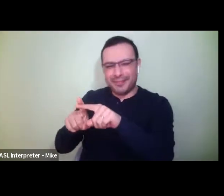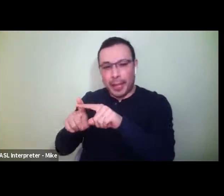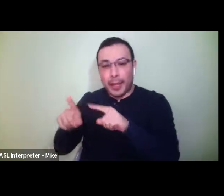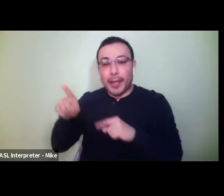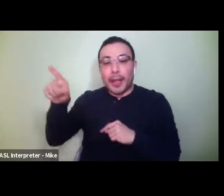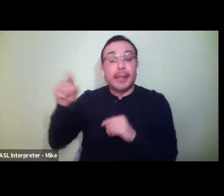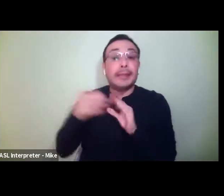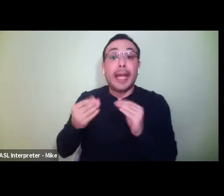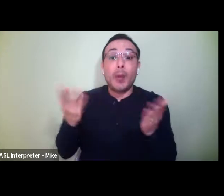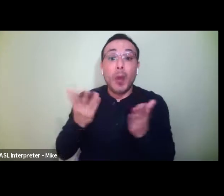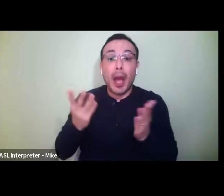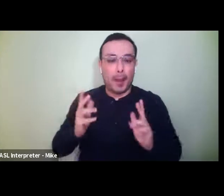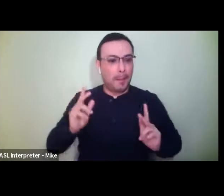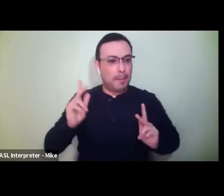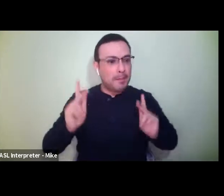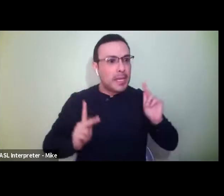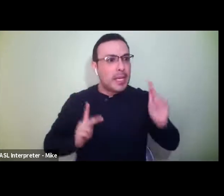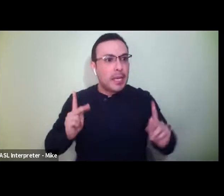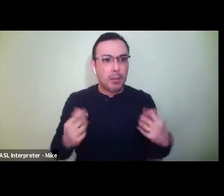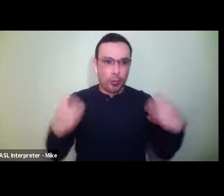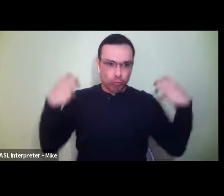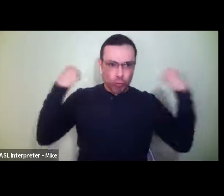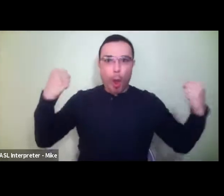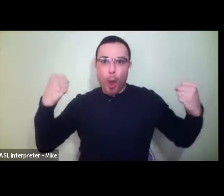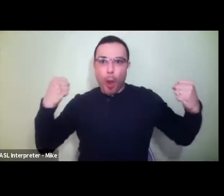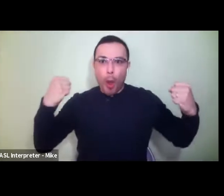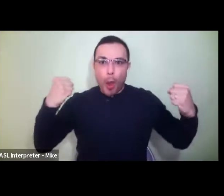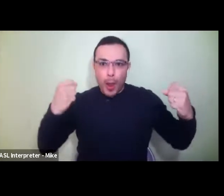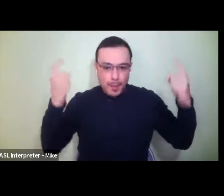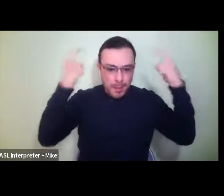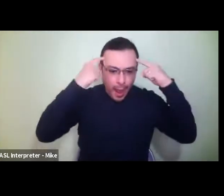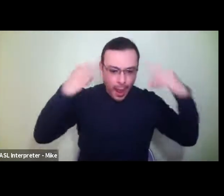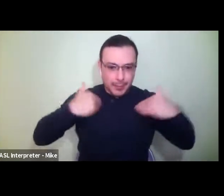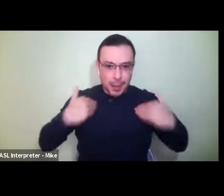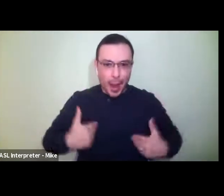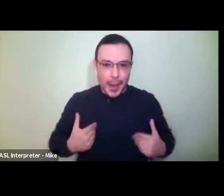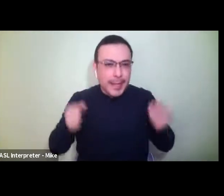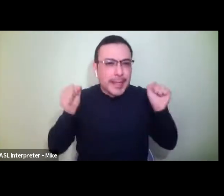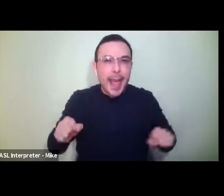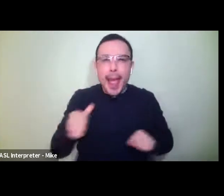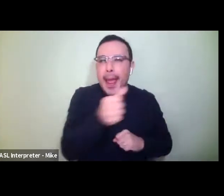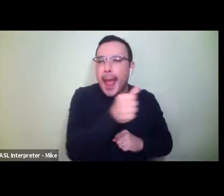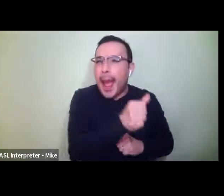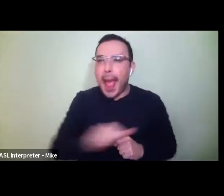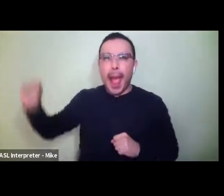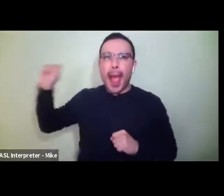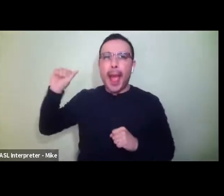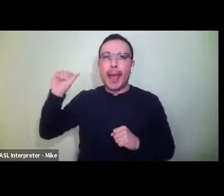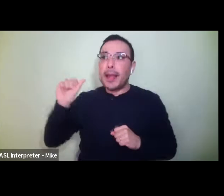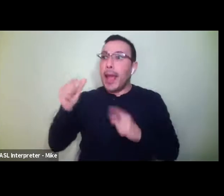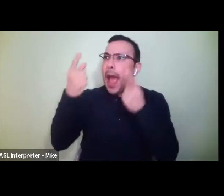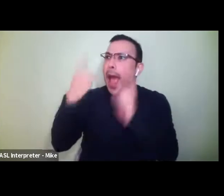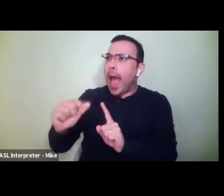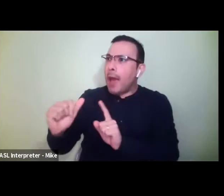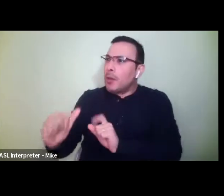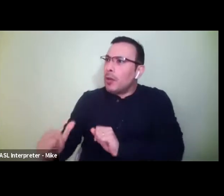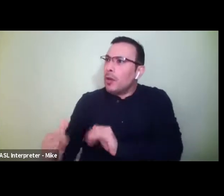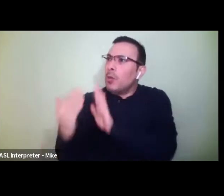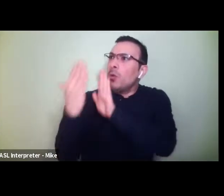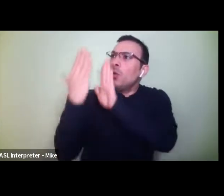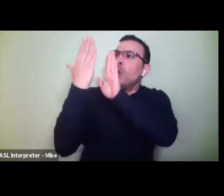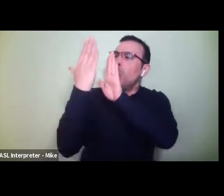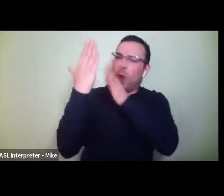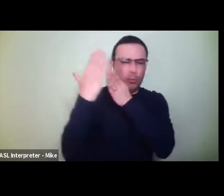do amazing things with their minds and bodies, withstand impossible conditions, conquer